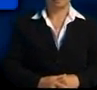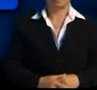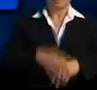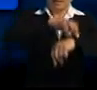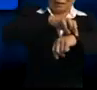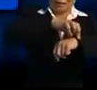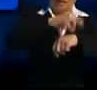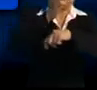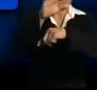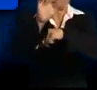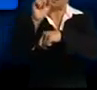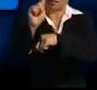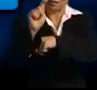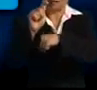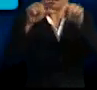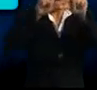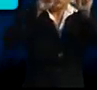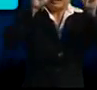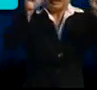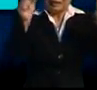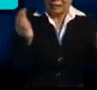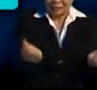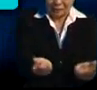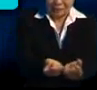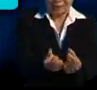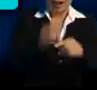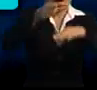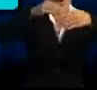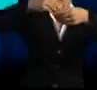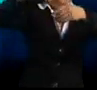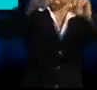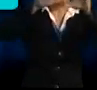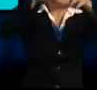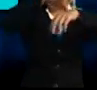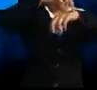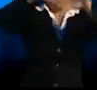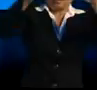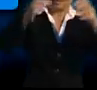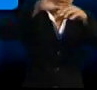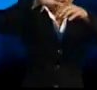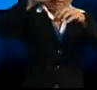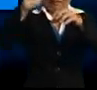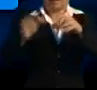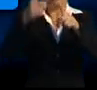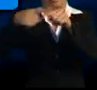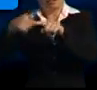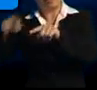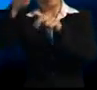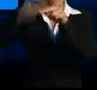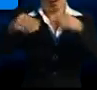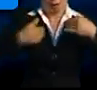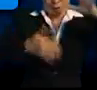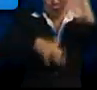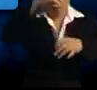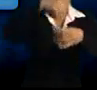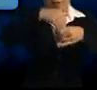The Earth's crust is a thin layer found on the outer section of the Earth. There are various minerals that can be found